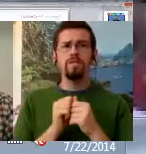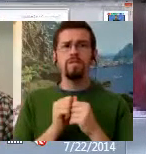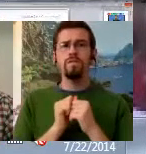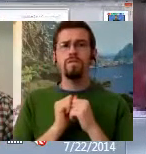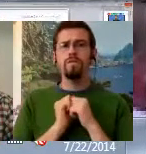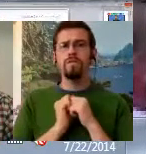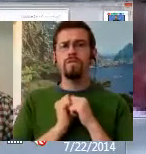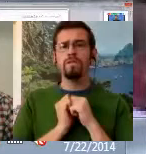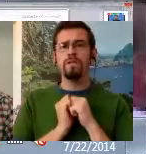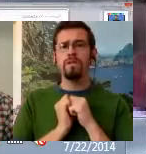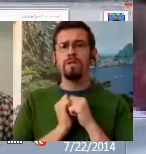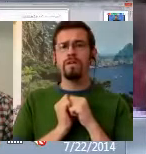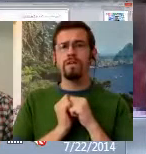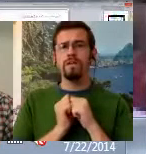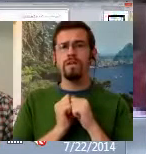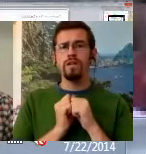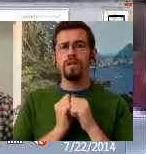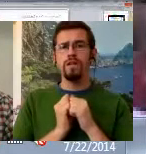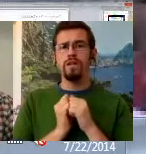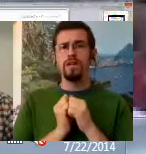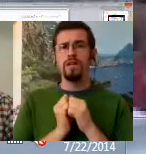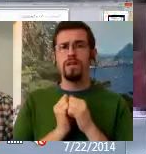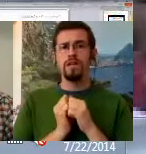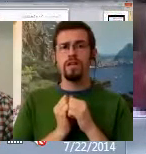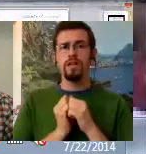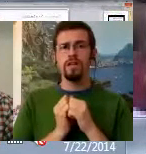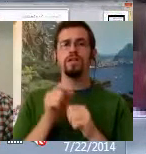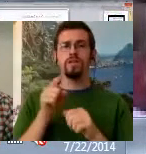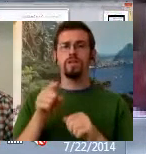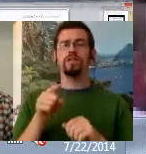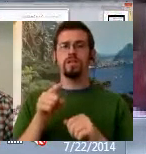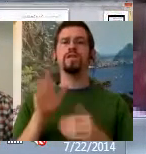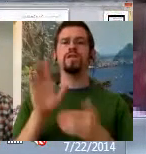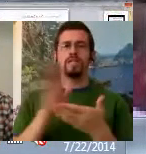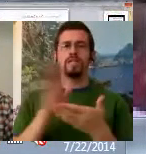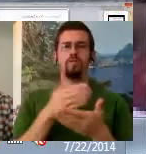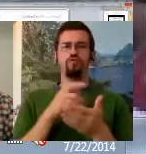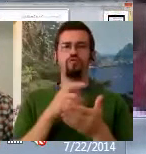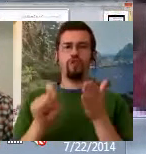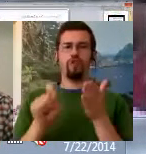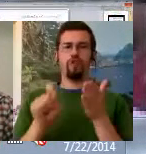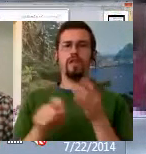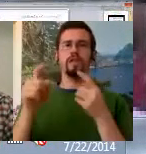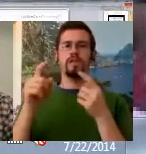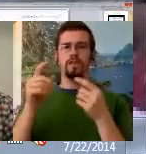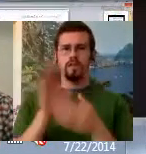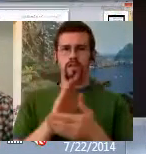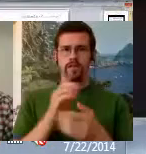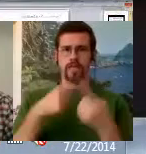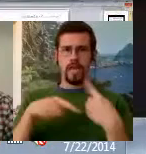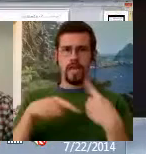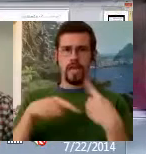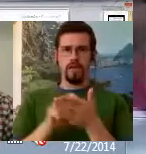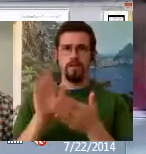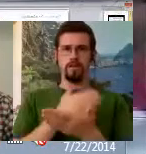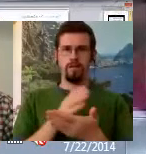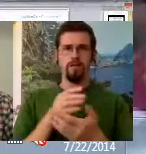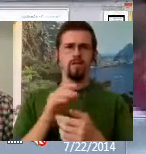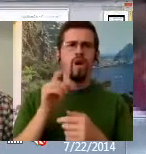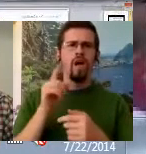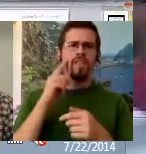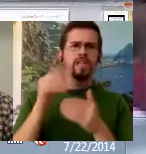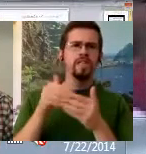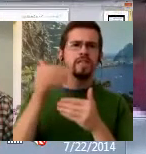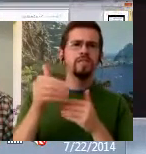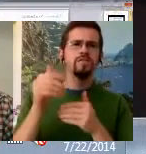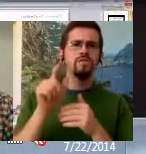Sign writing song subtitles. Dolly. Yeah, so after this, so you find the video after this. So it's 28?